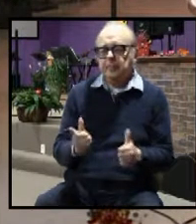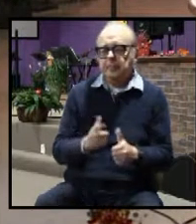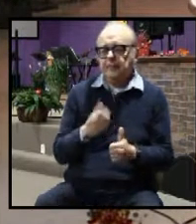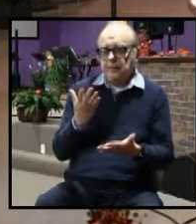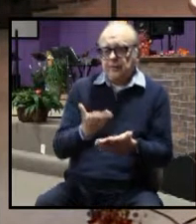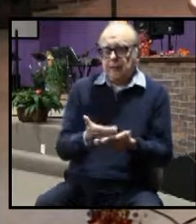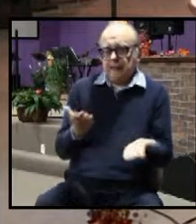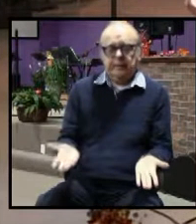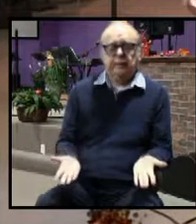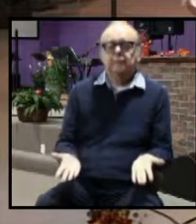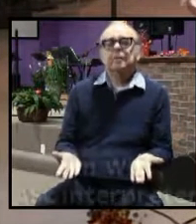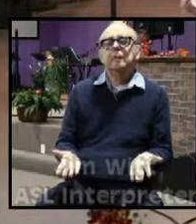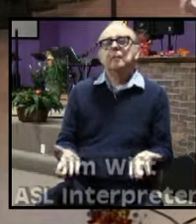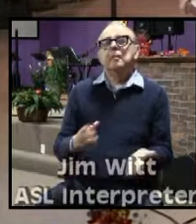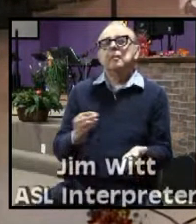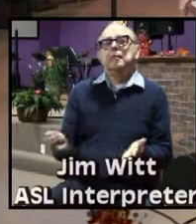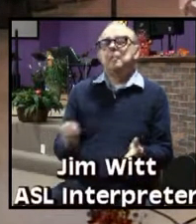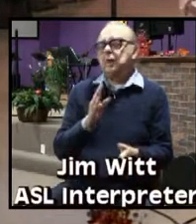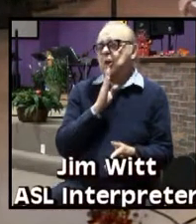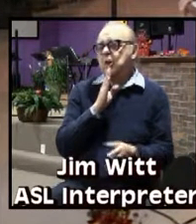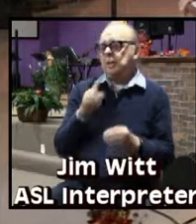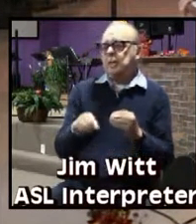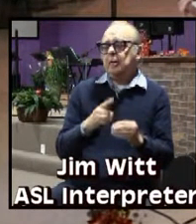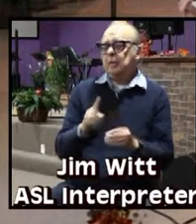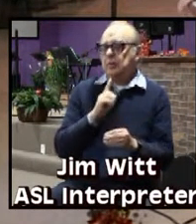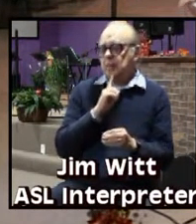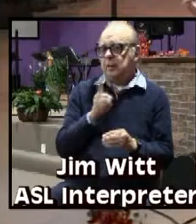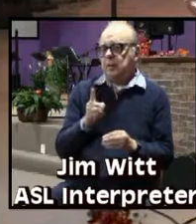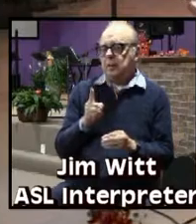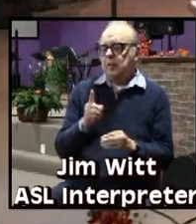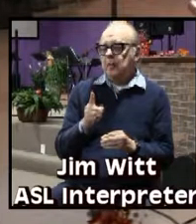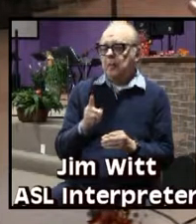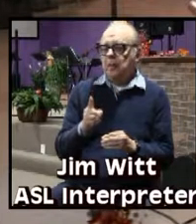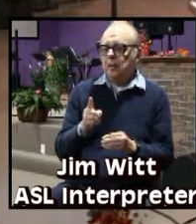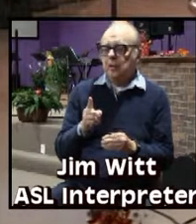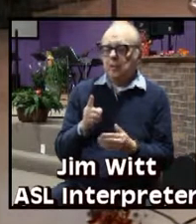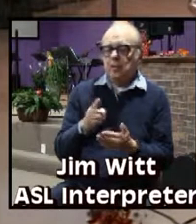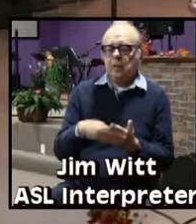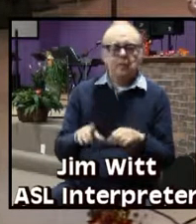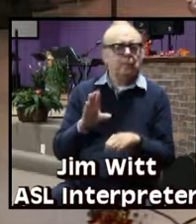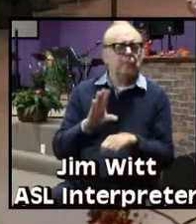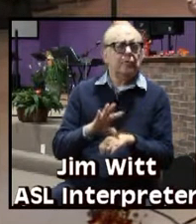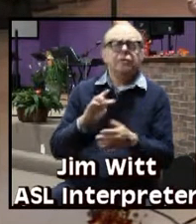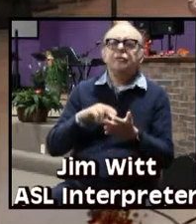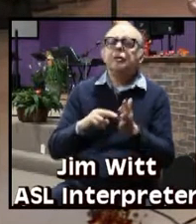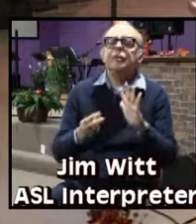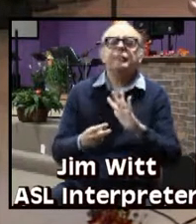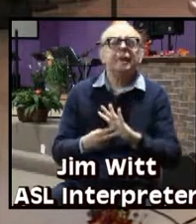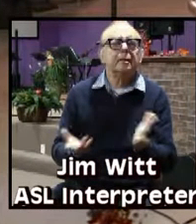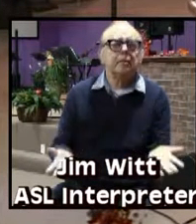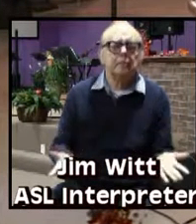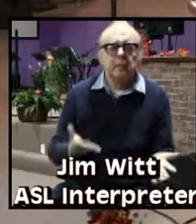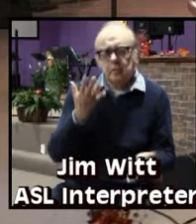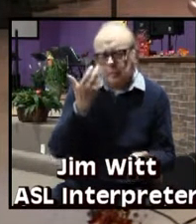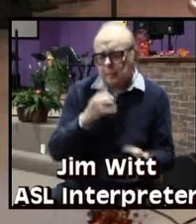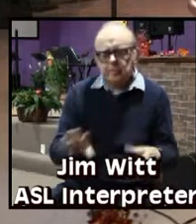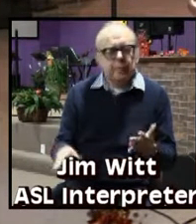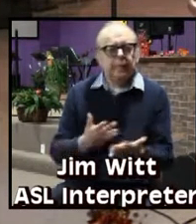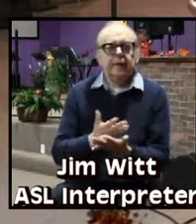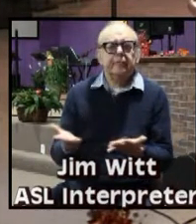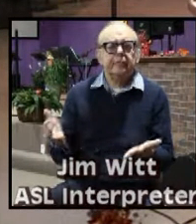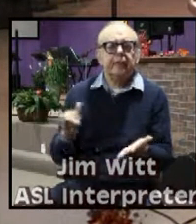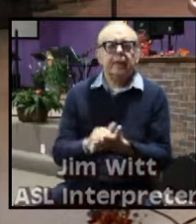here when I first got here. And talking about really what's this church all about? And why do we